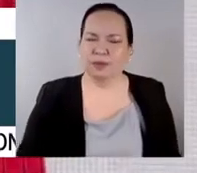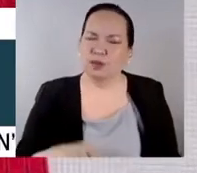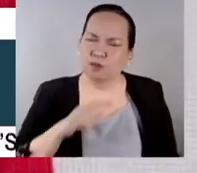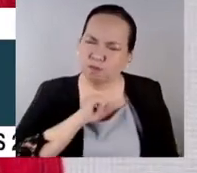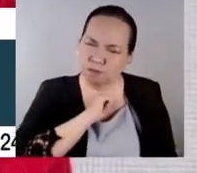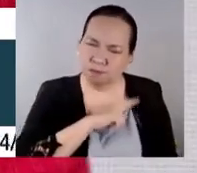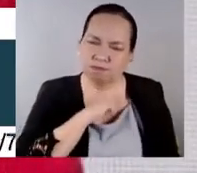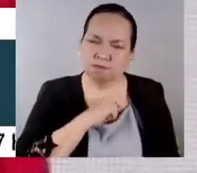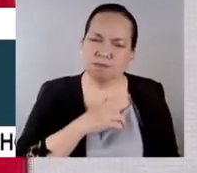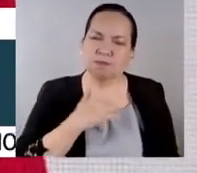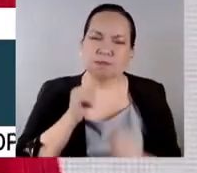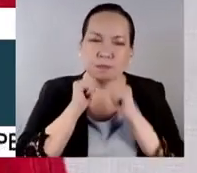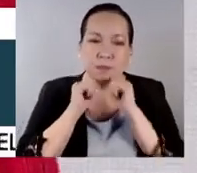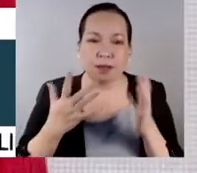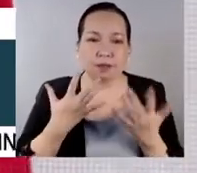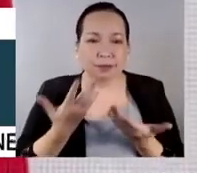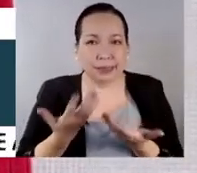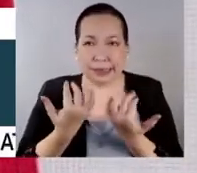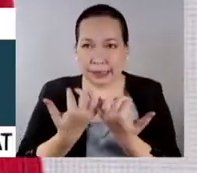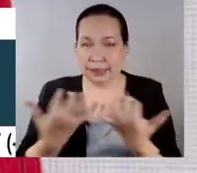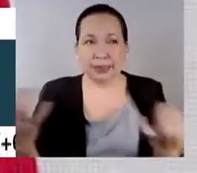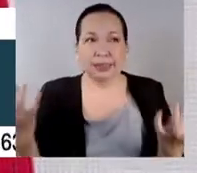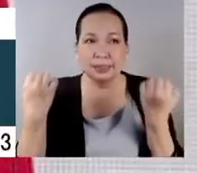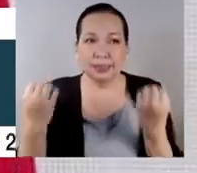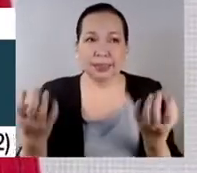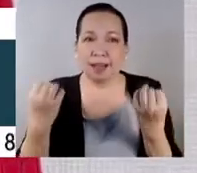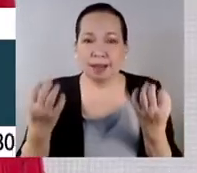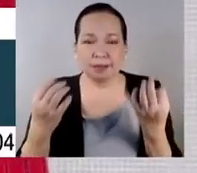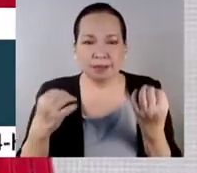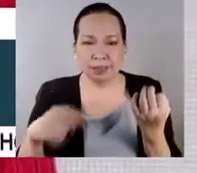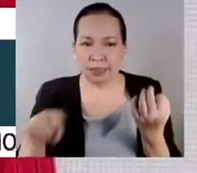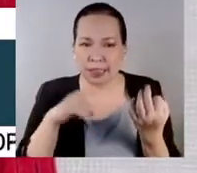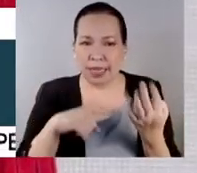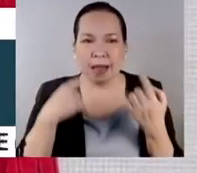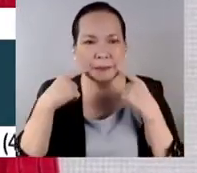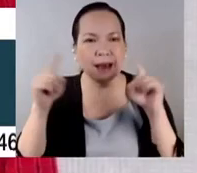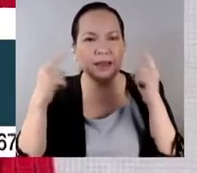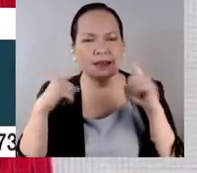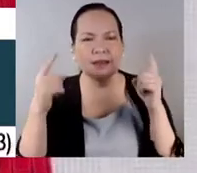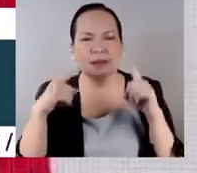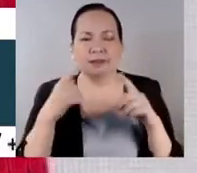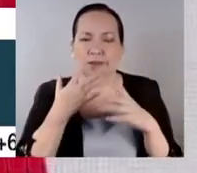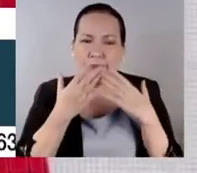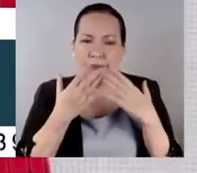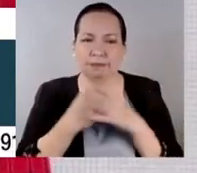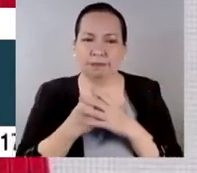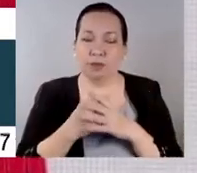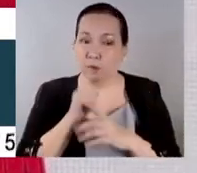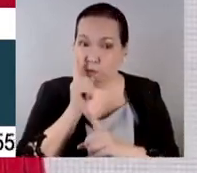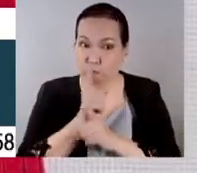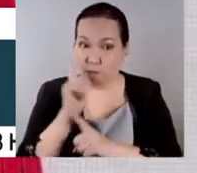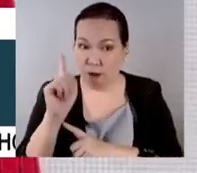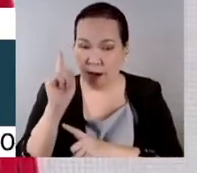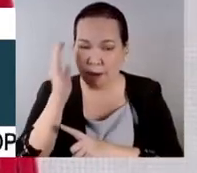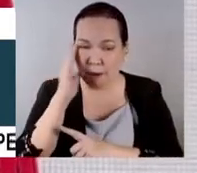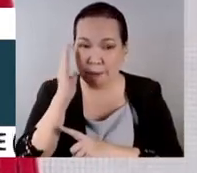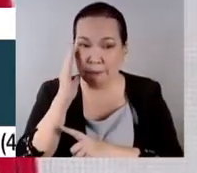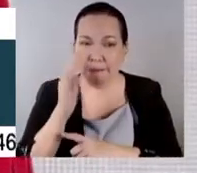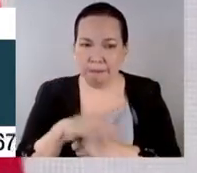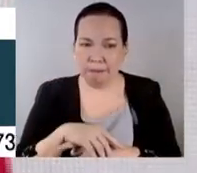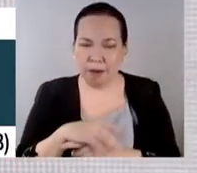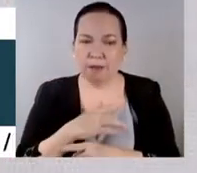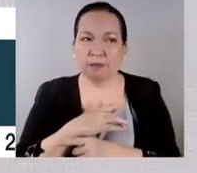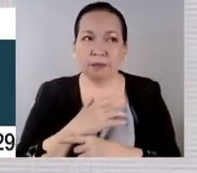blessed to be standing here with so many incredible achievements. But one thing is for sure. I feel